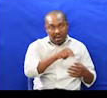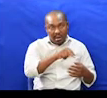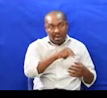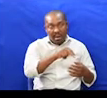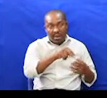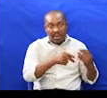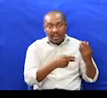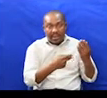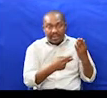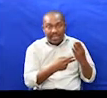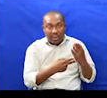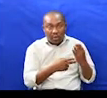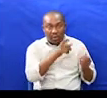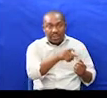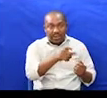be destroyed.